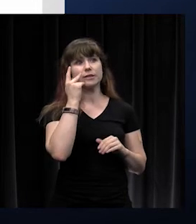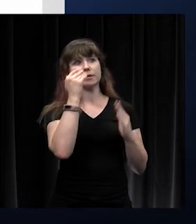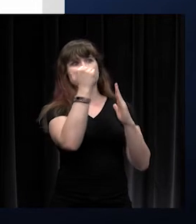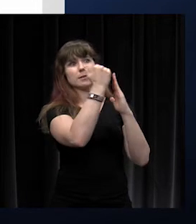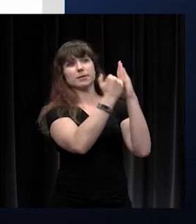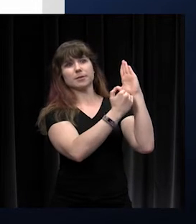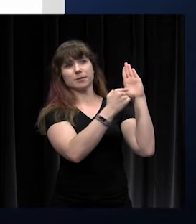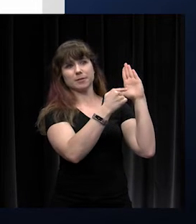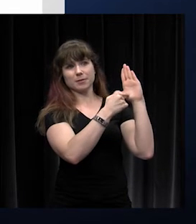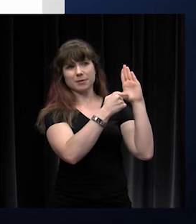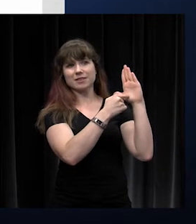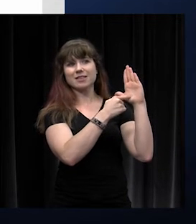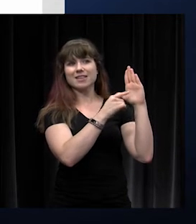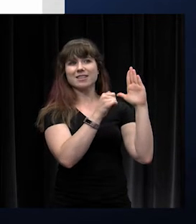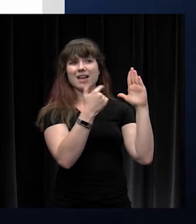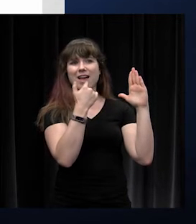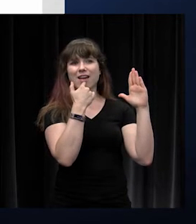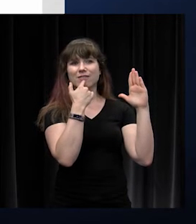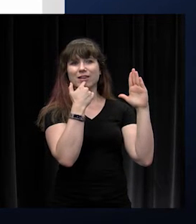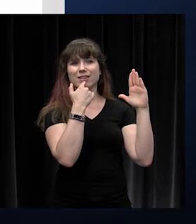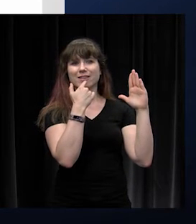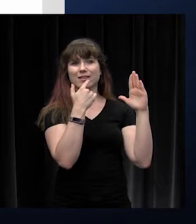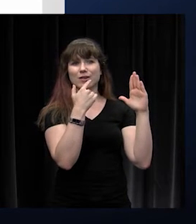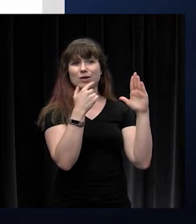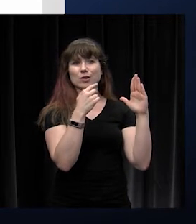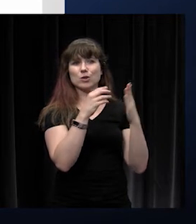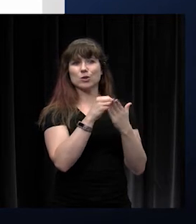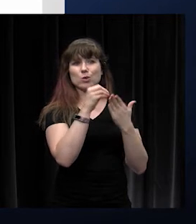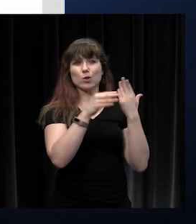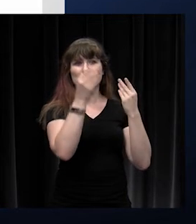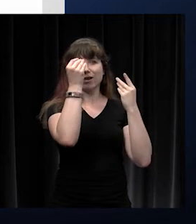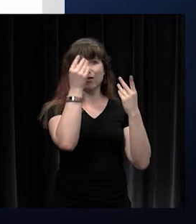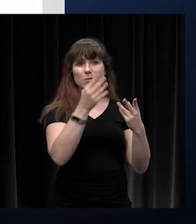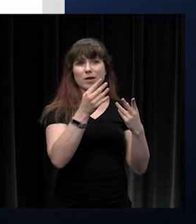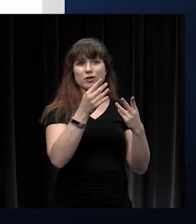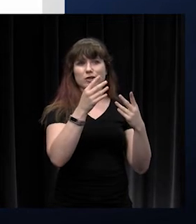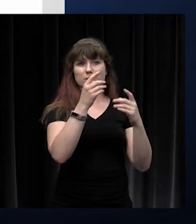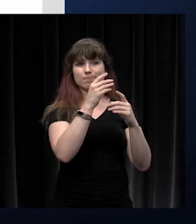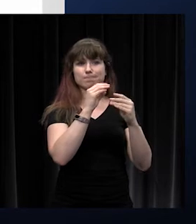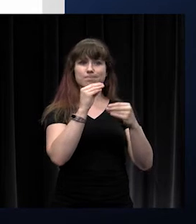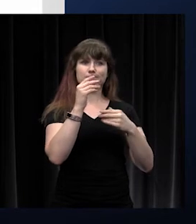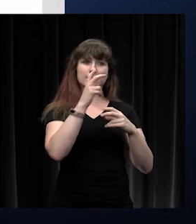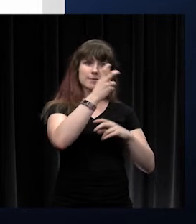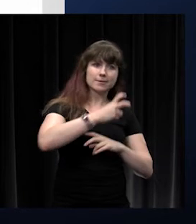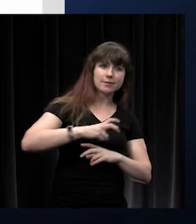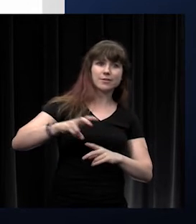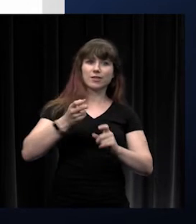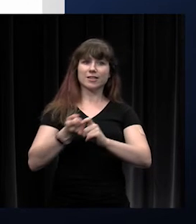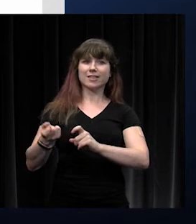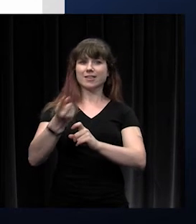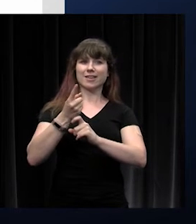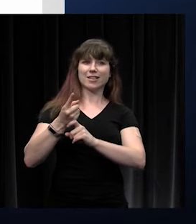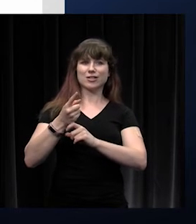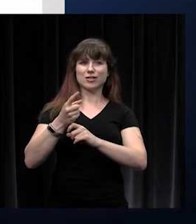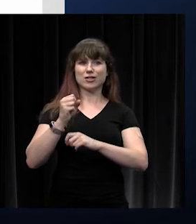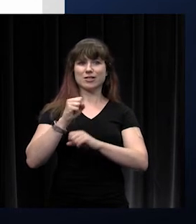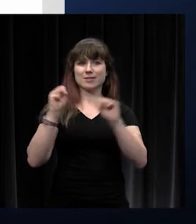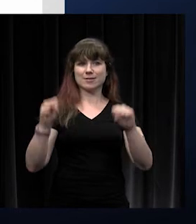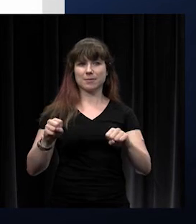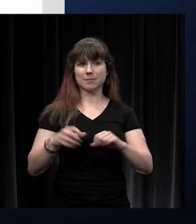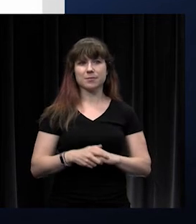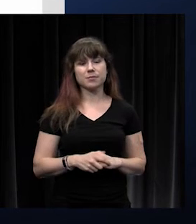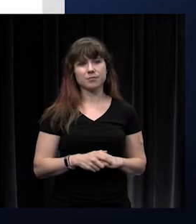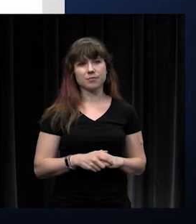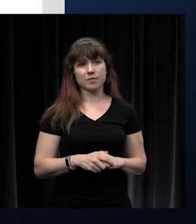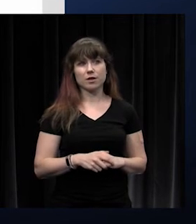they're having a rollover of the student information. So again, our food service, Feeding Our Future,